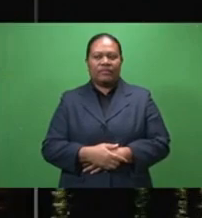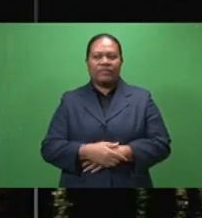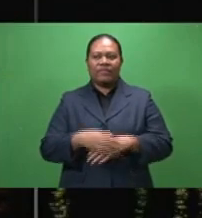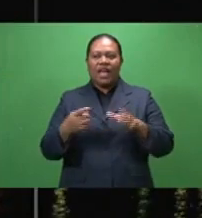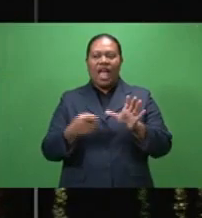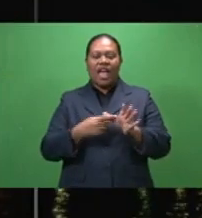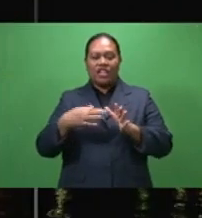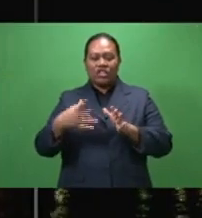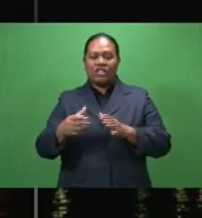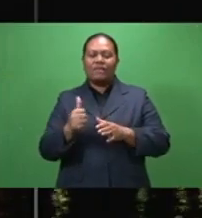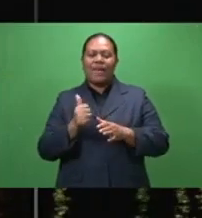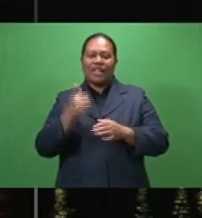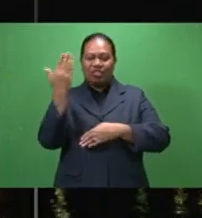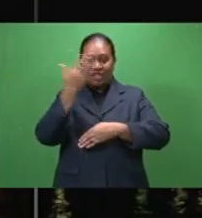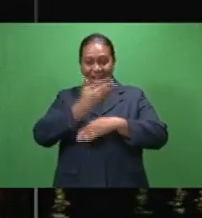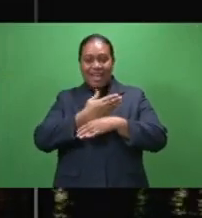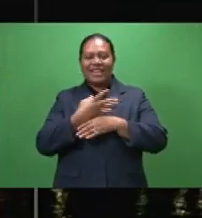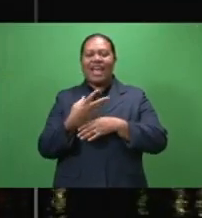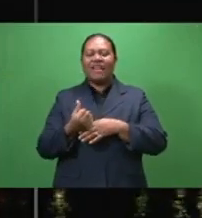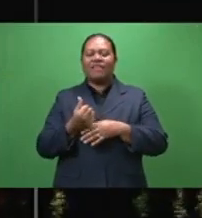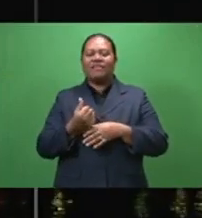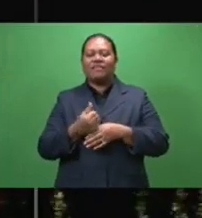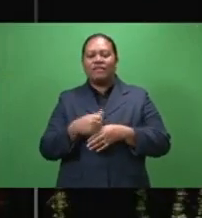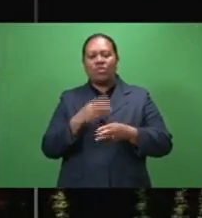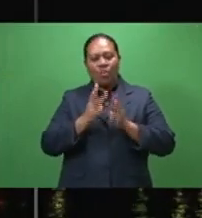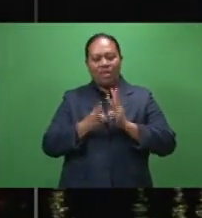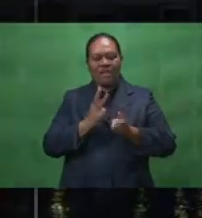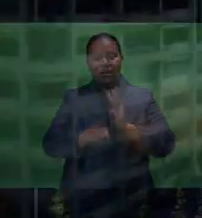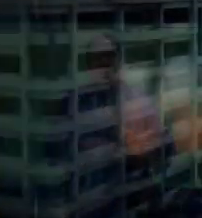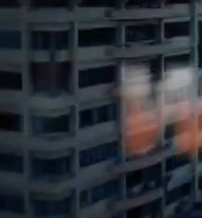Angie is back tonight and she has the latest in weather.